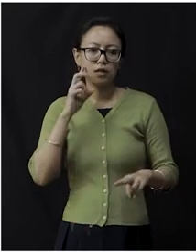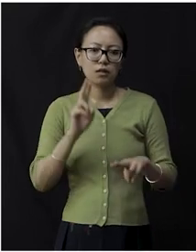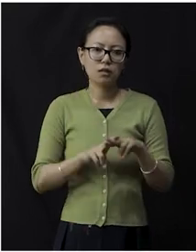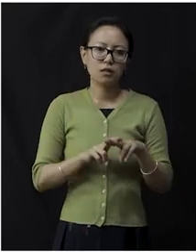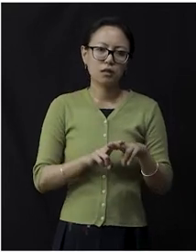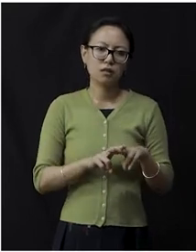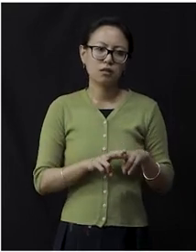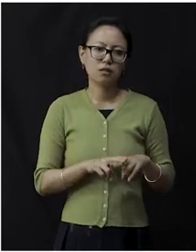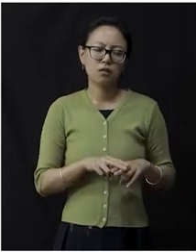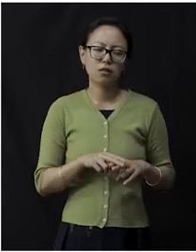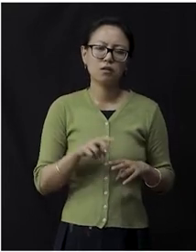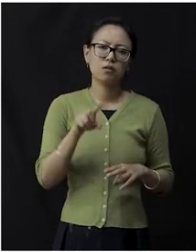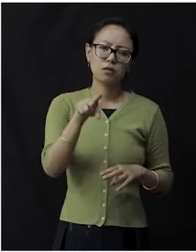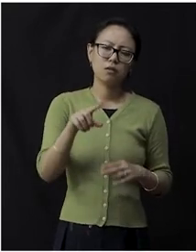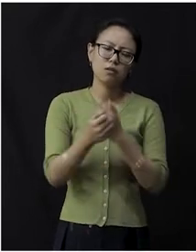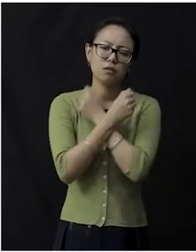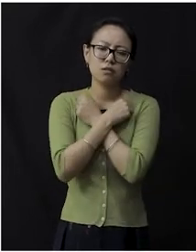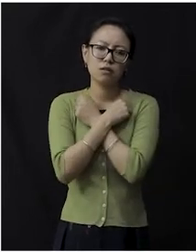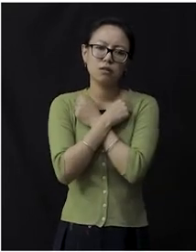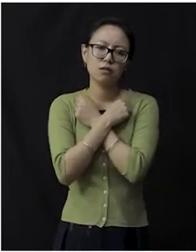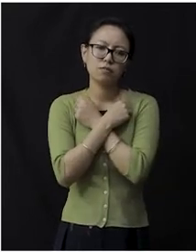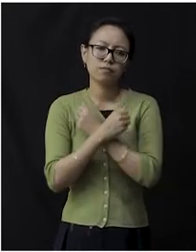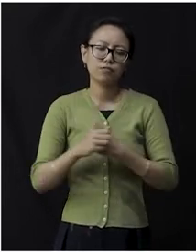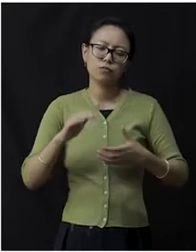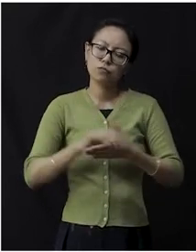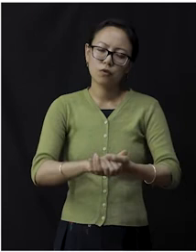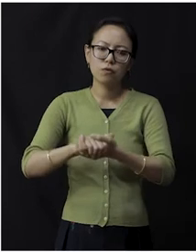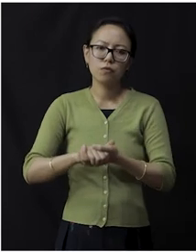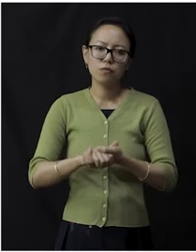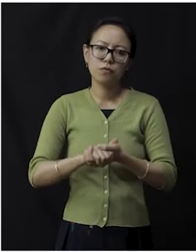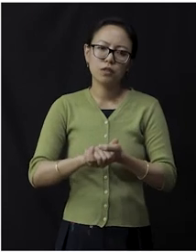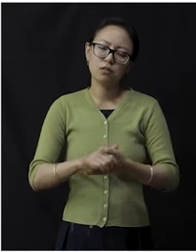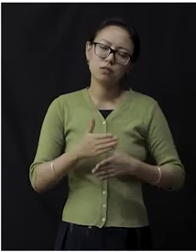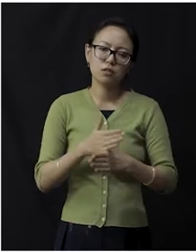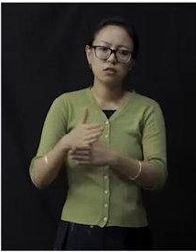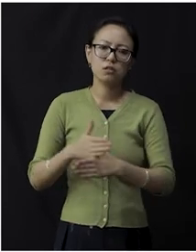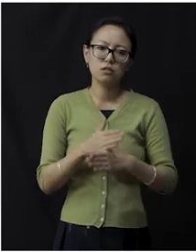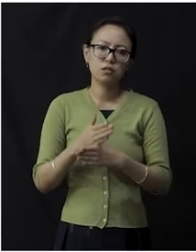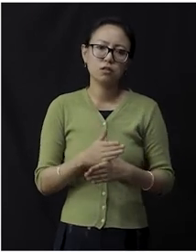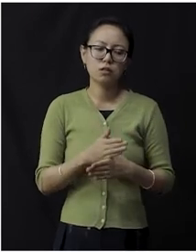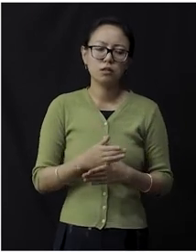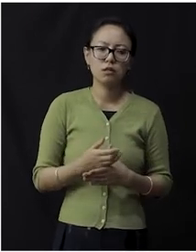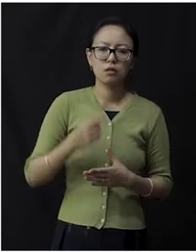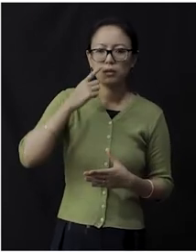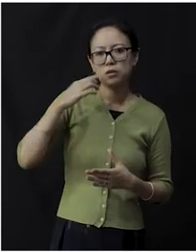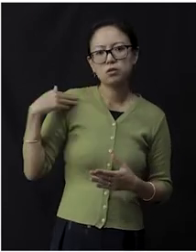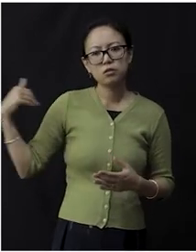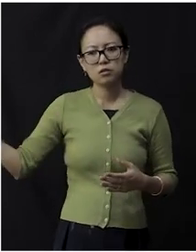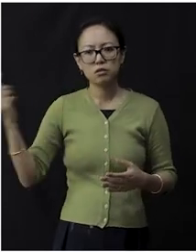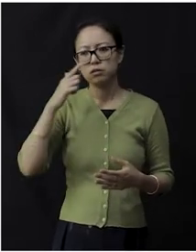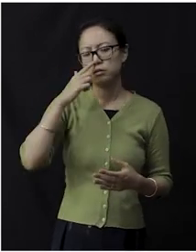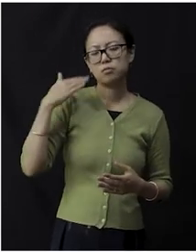can also share it with your friends. You can share it with your sisters and brothers and try to tell them that it is